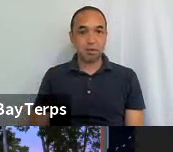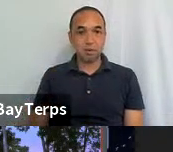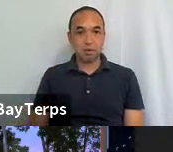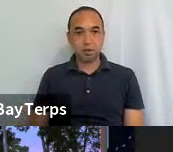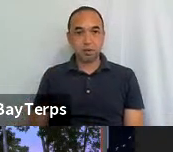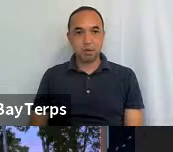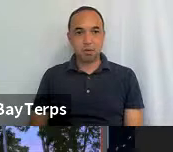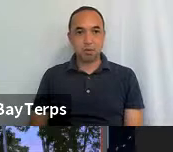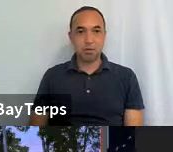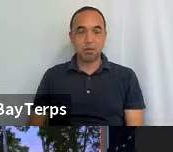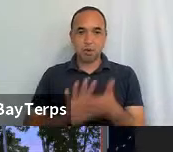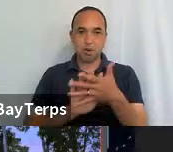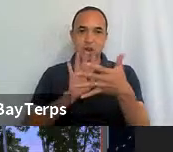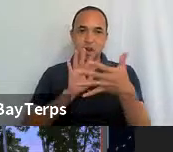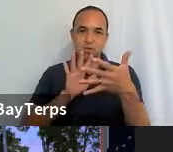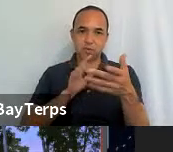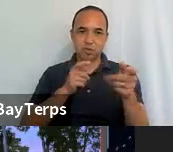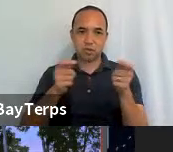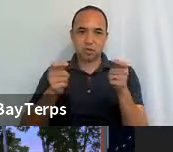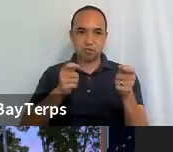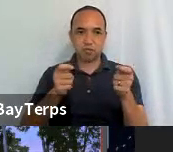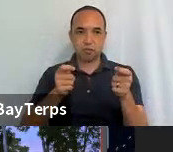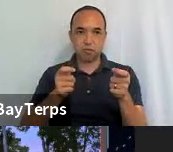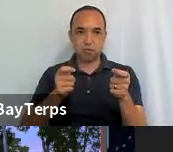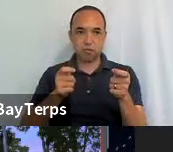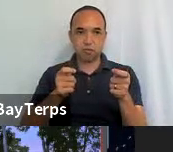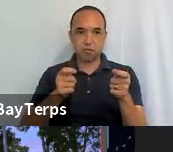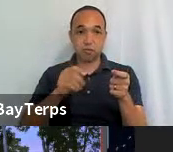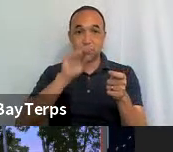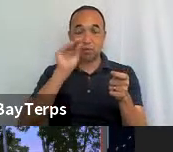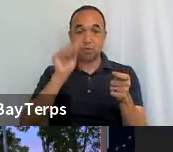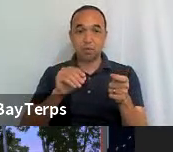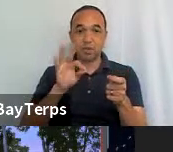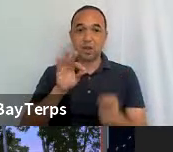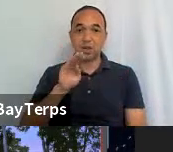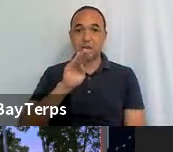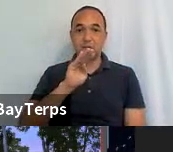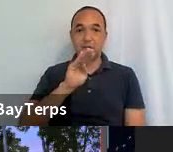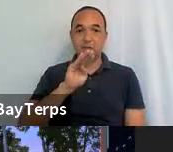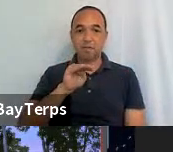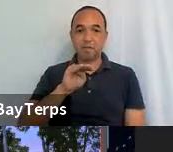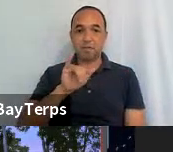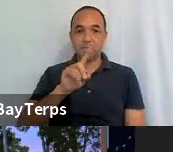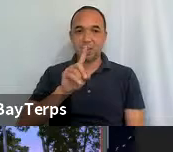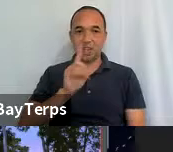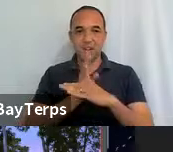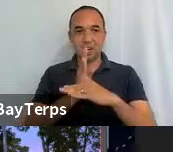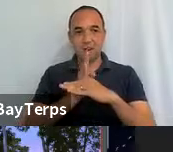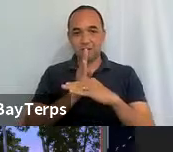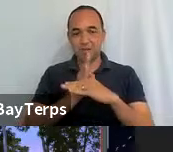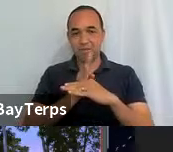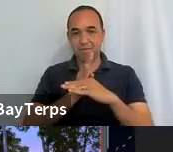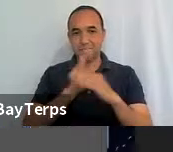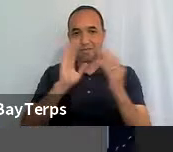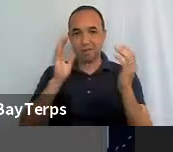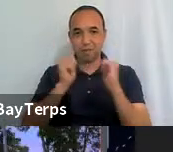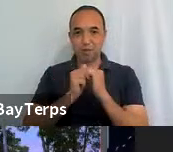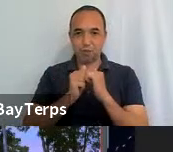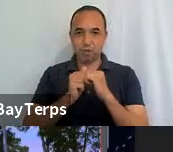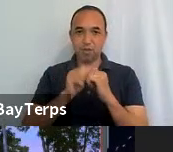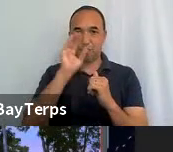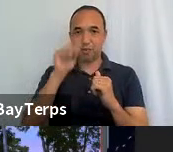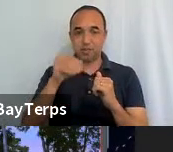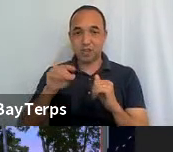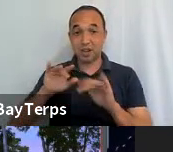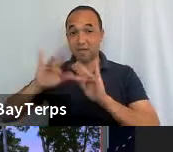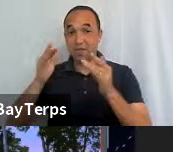The contrast controls the percentage of midtones versus the percentage of whites and darks.